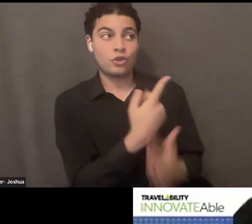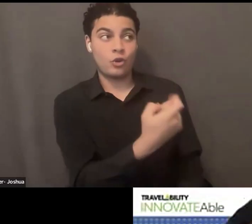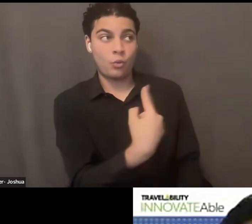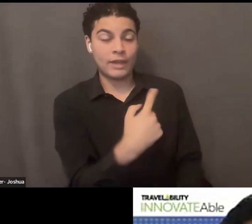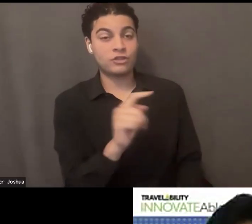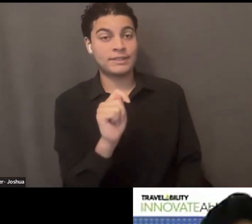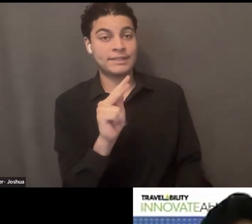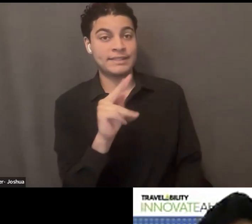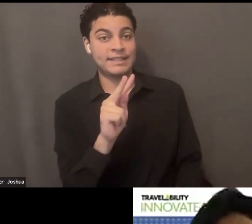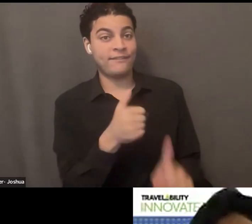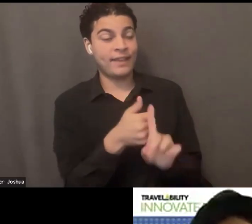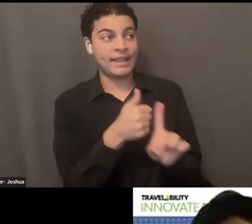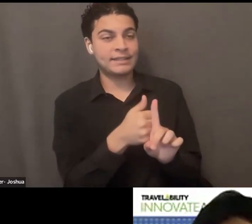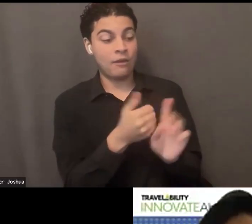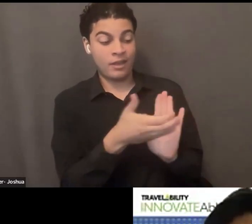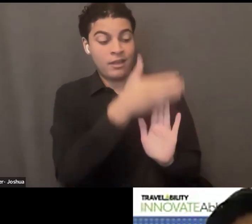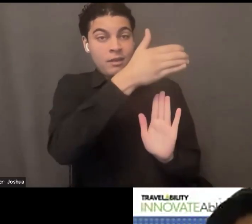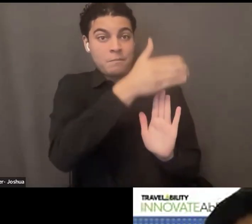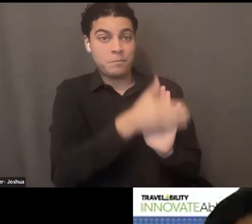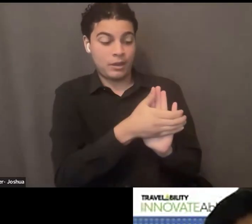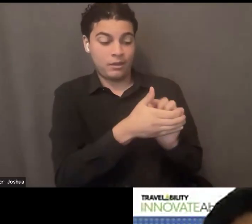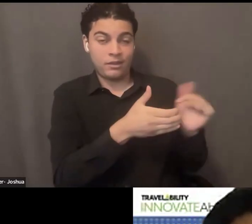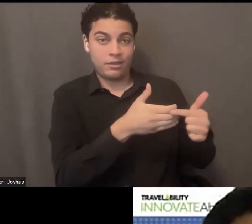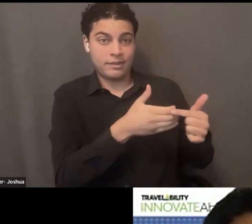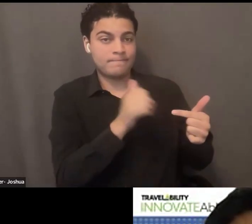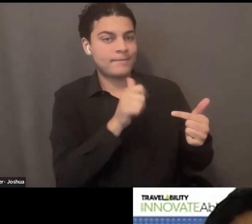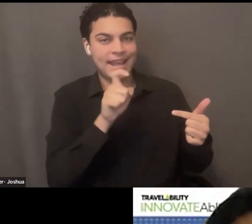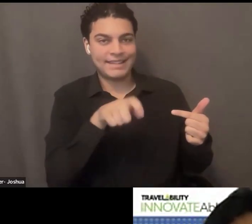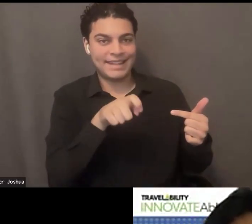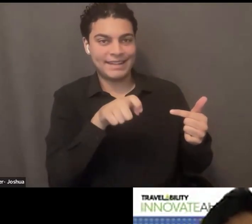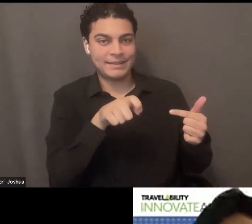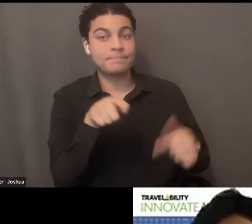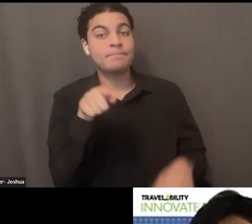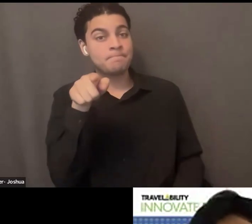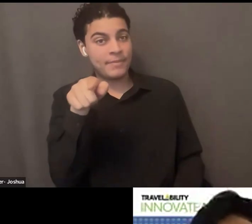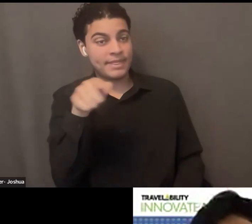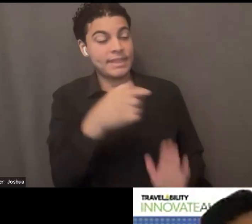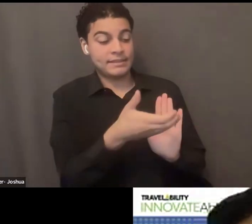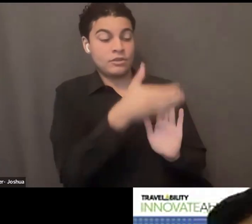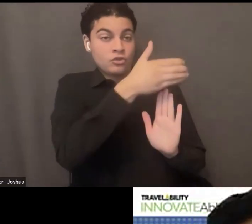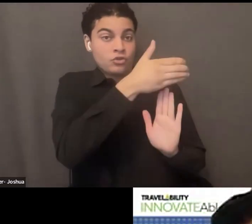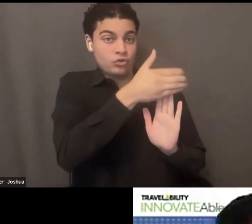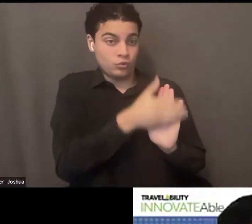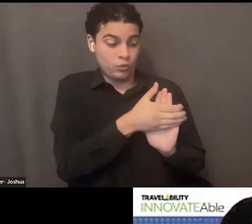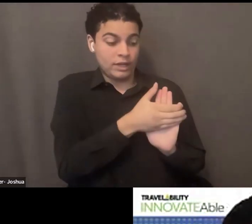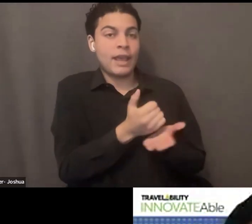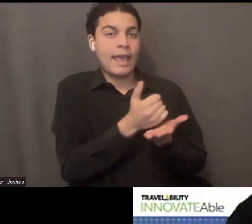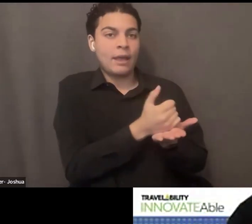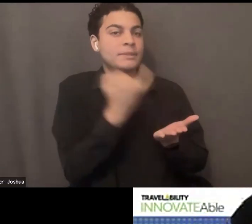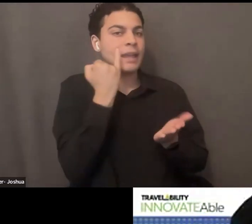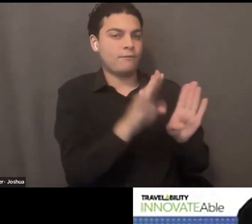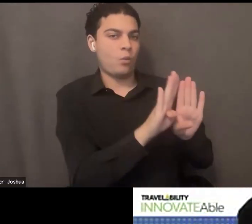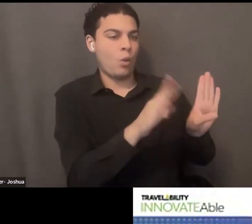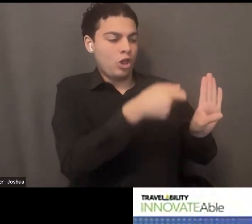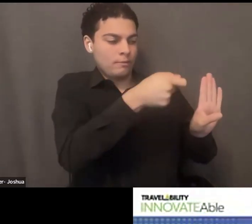out you don't even need the switch cover. So the switch cover is helpful to control anything that is controlled by a wall switch. So